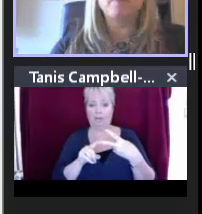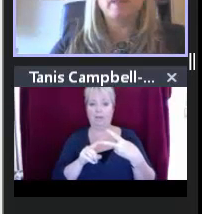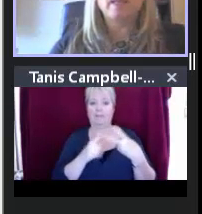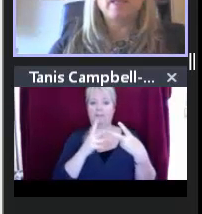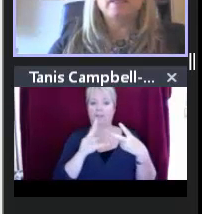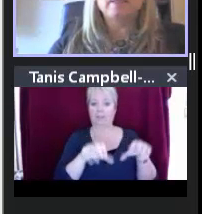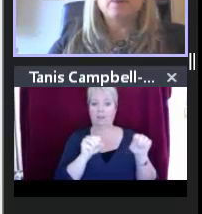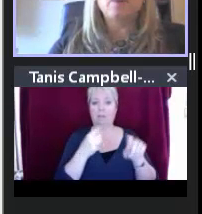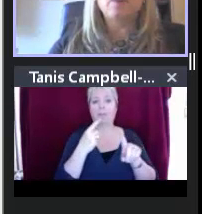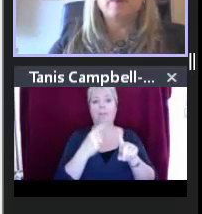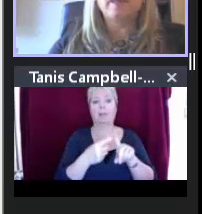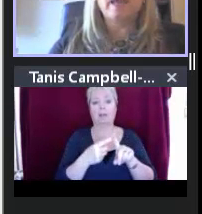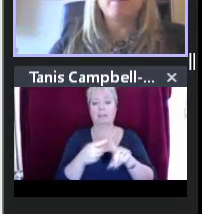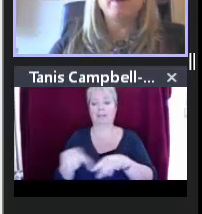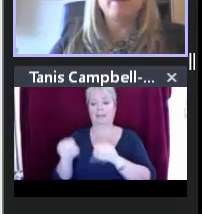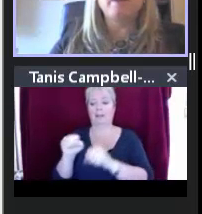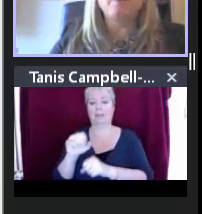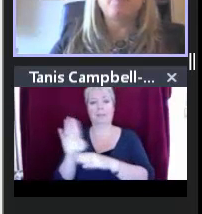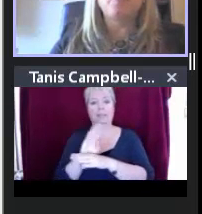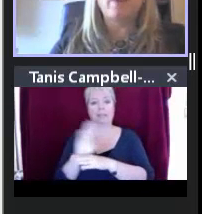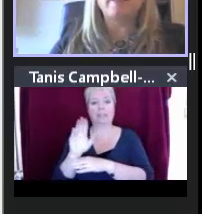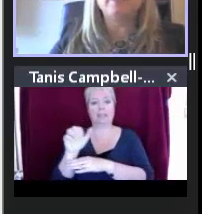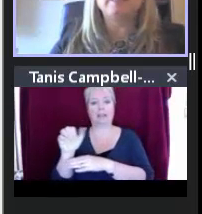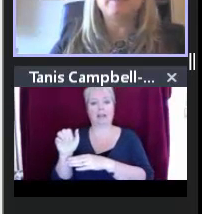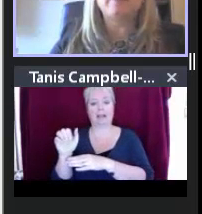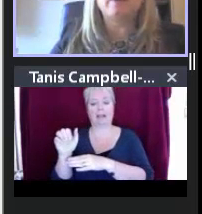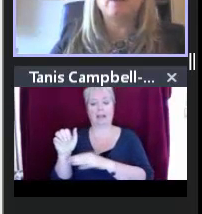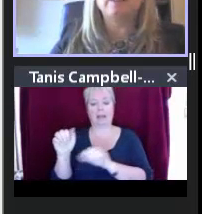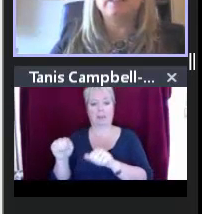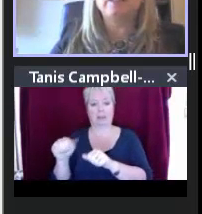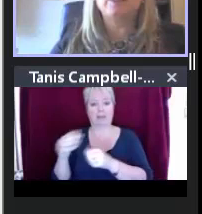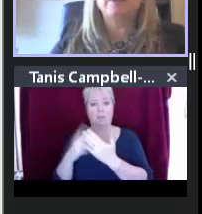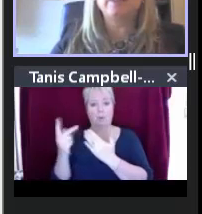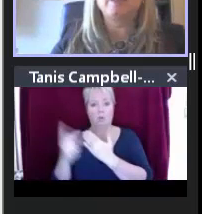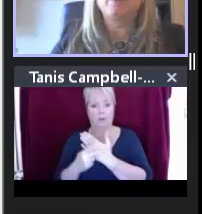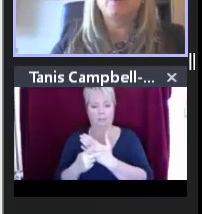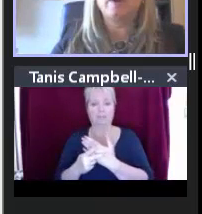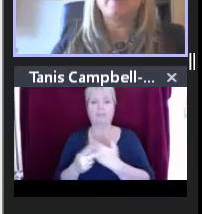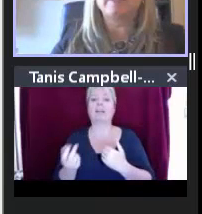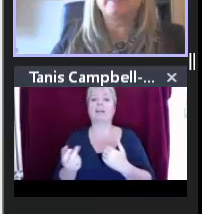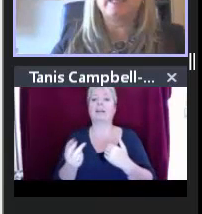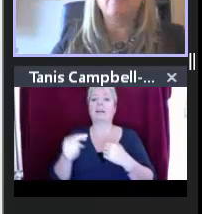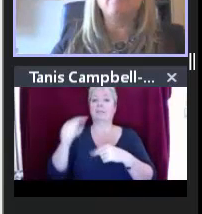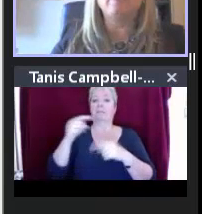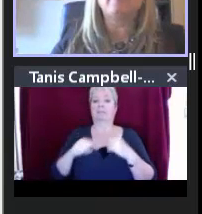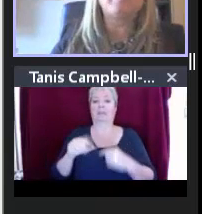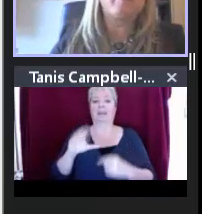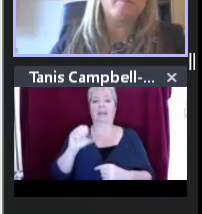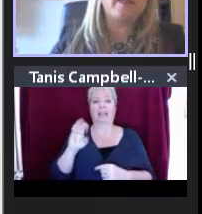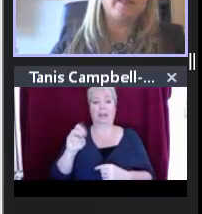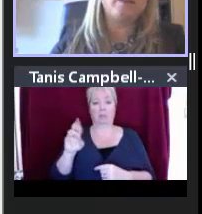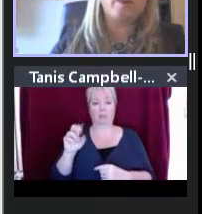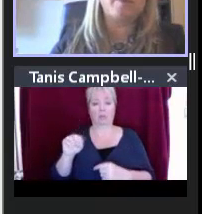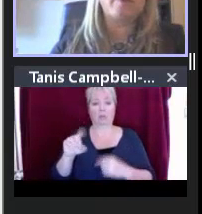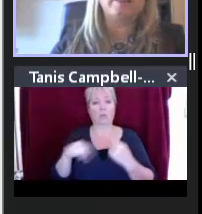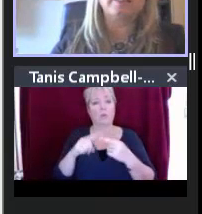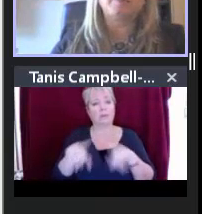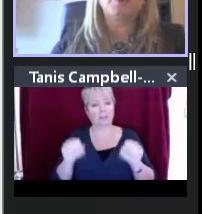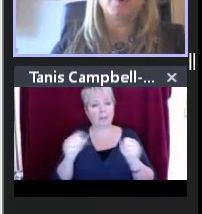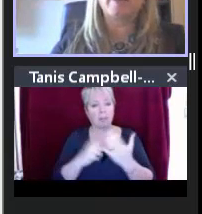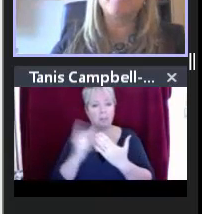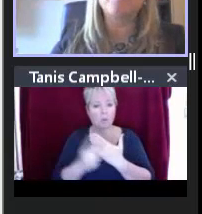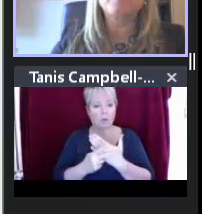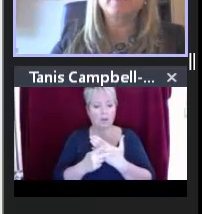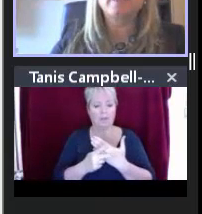program. So Cameron ran into some difficulties during the program itself, mainly in the Web